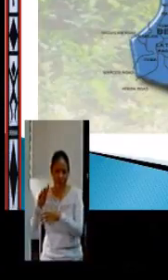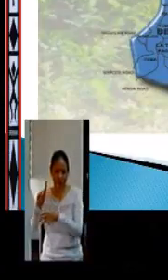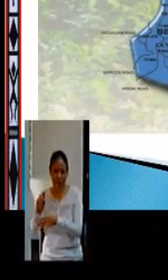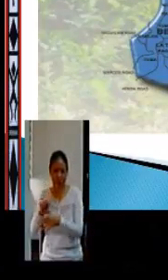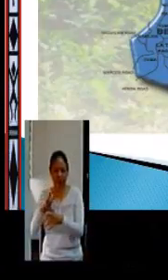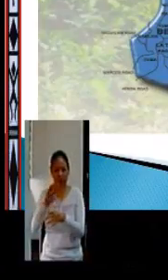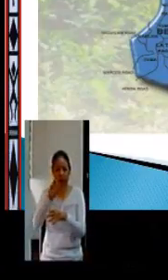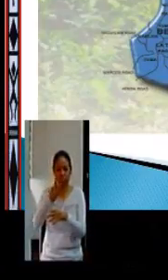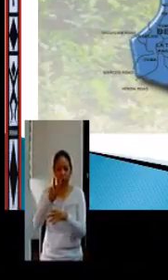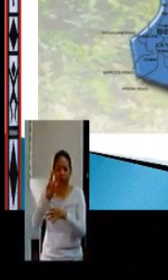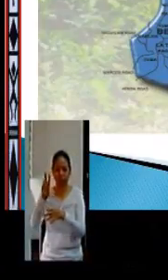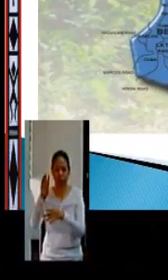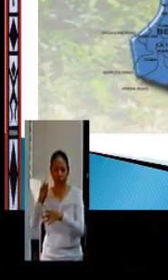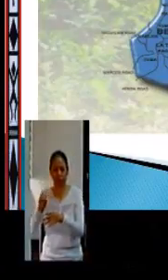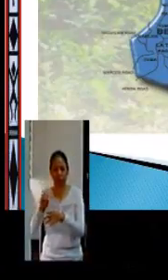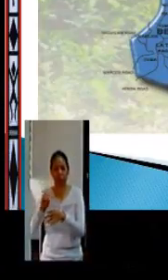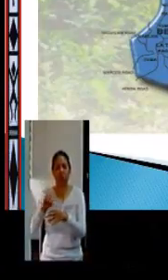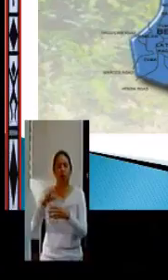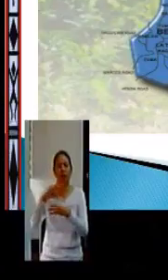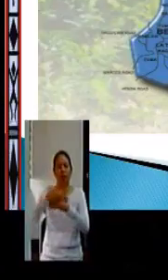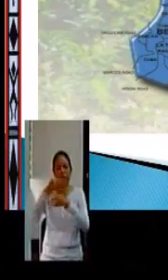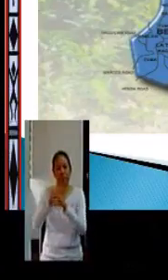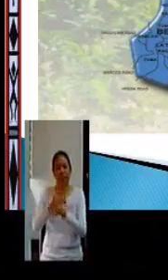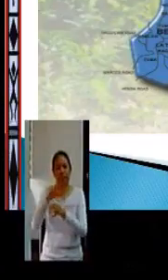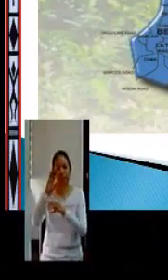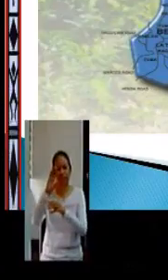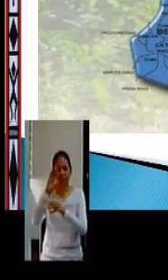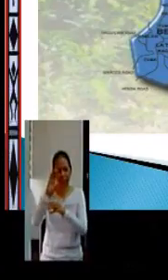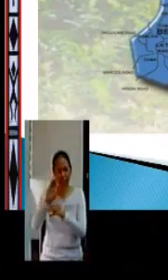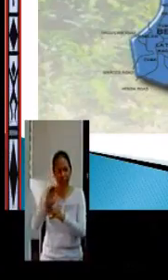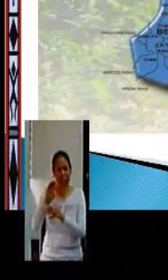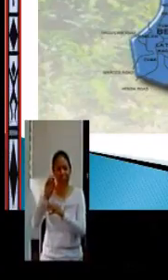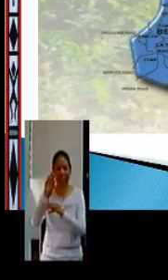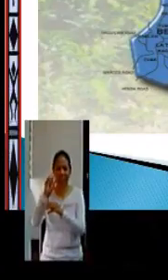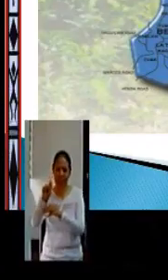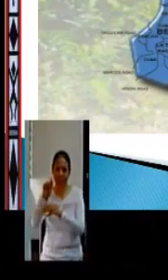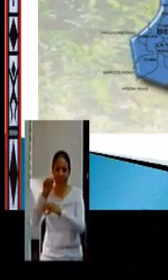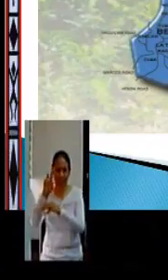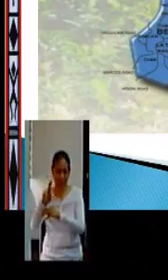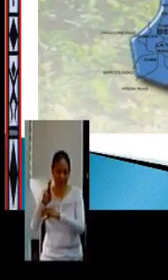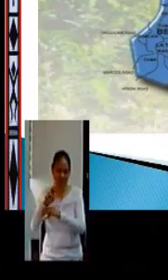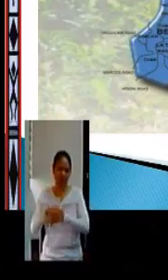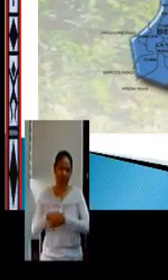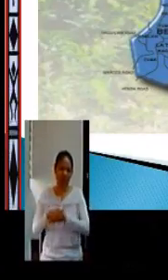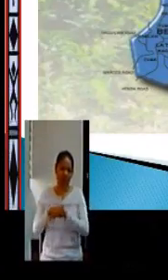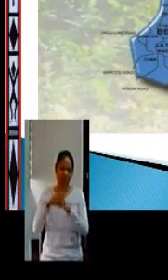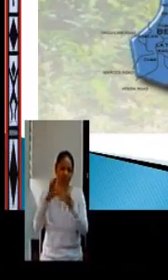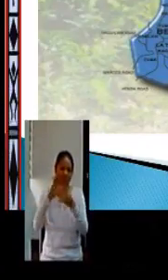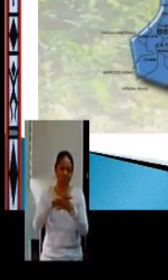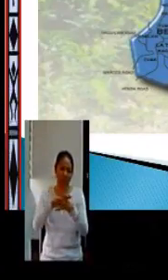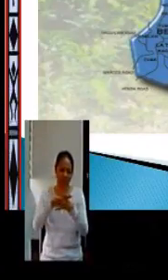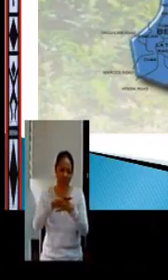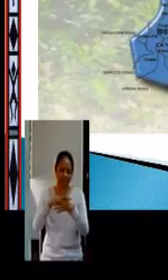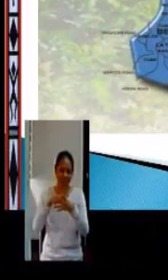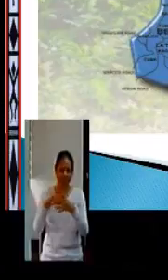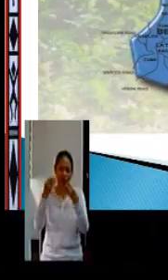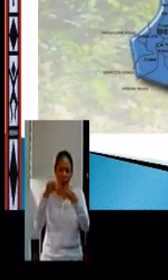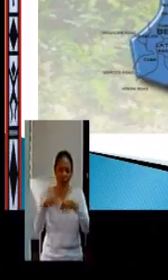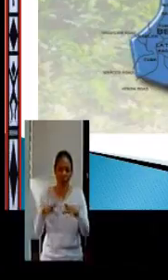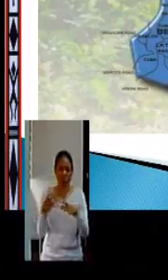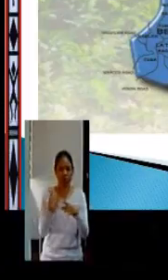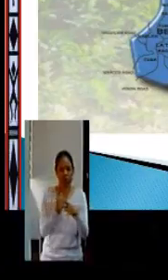the Cordillera Administrative Region. And nung nabuo yon, we became part of that